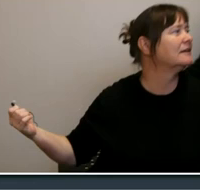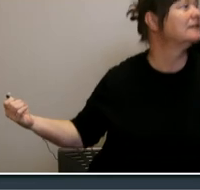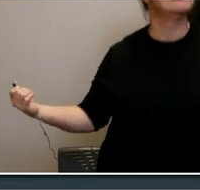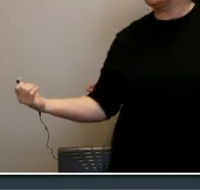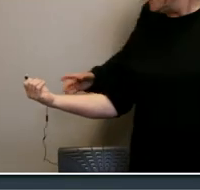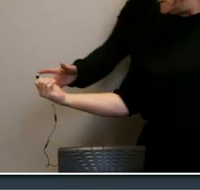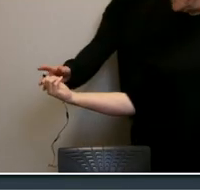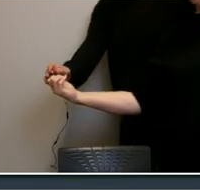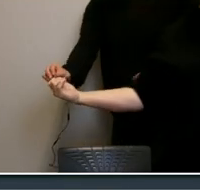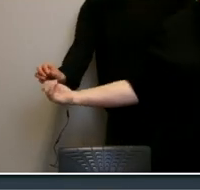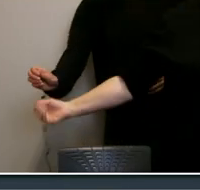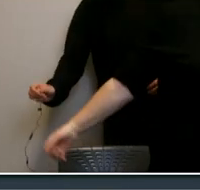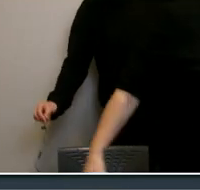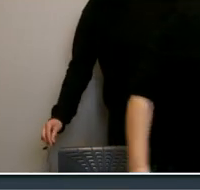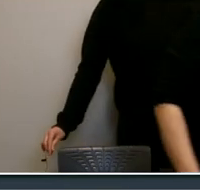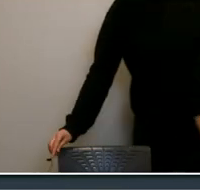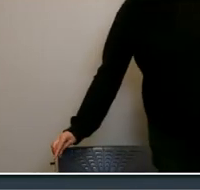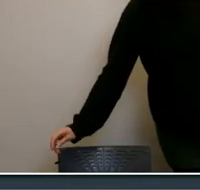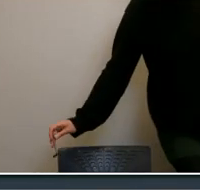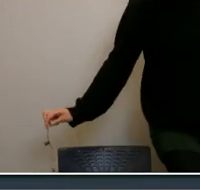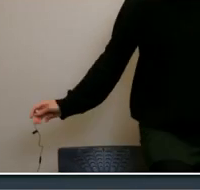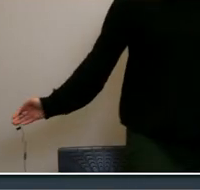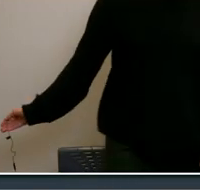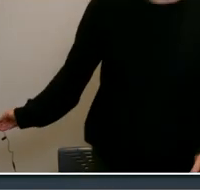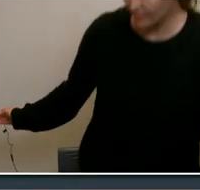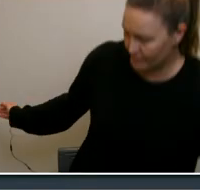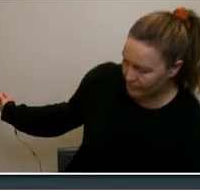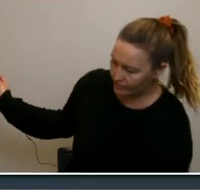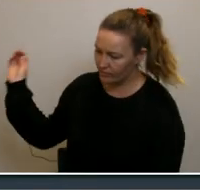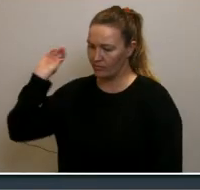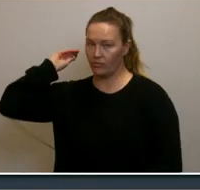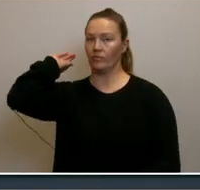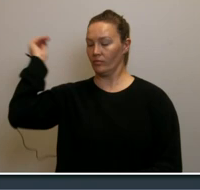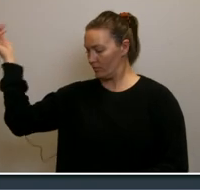Thank you. And I would now welcome Suzanne Chappell to speak to us, please.